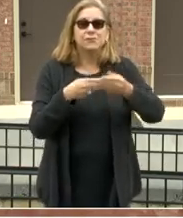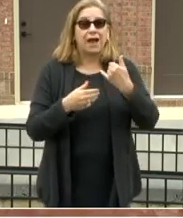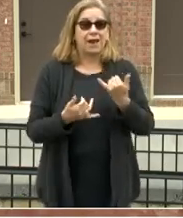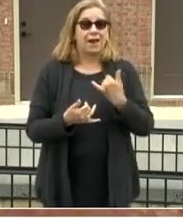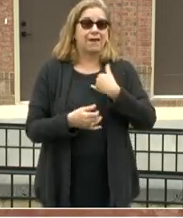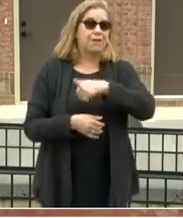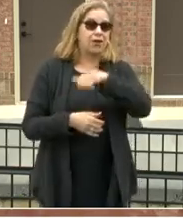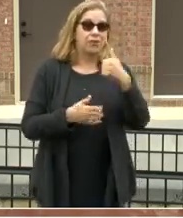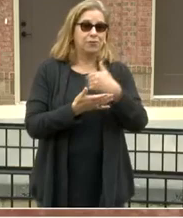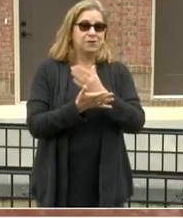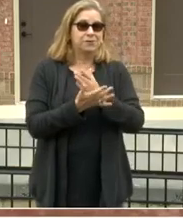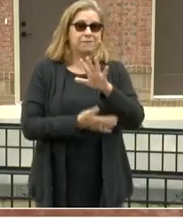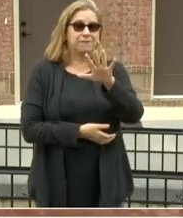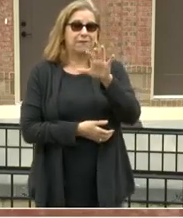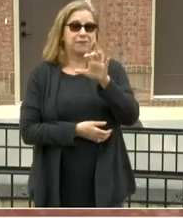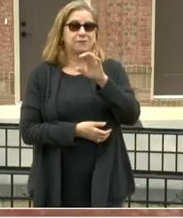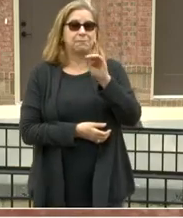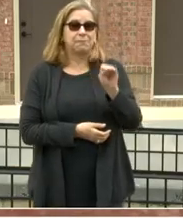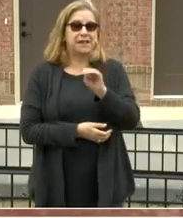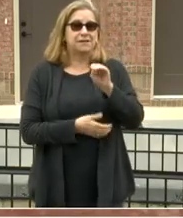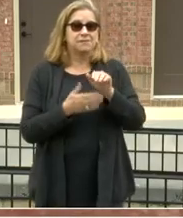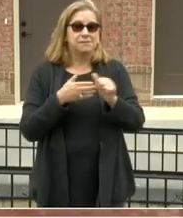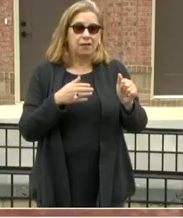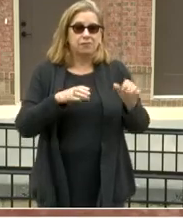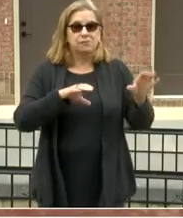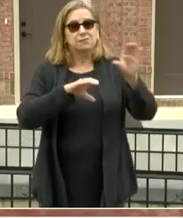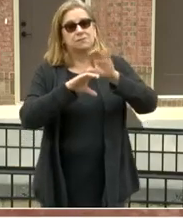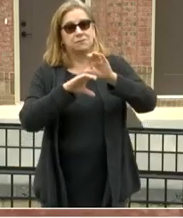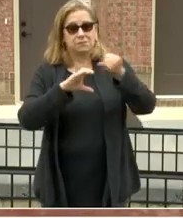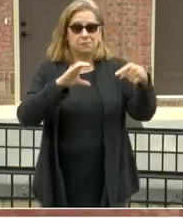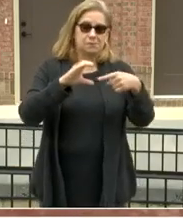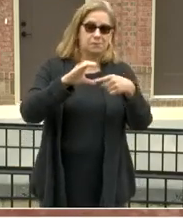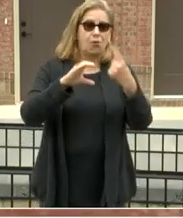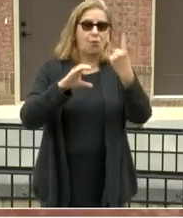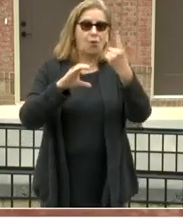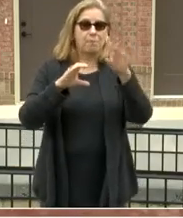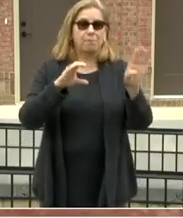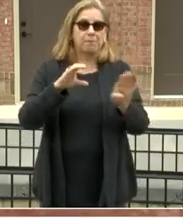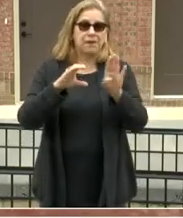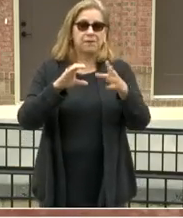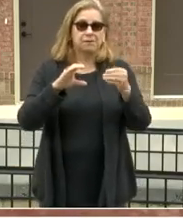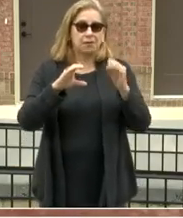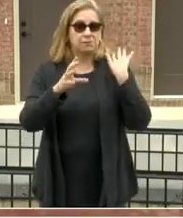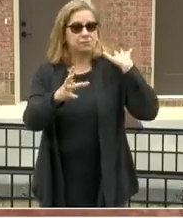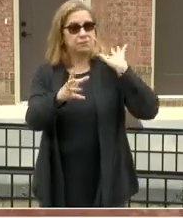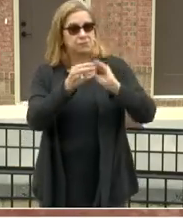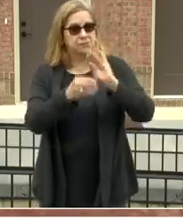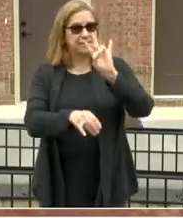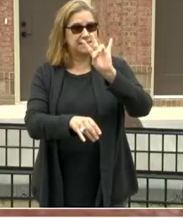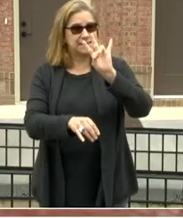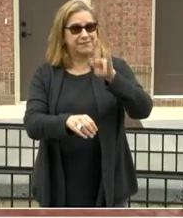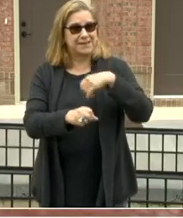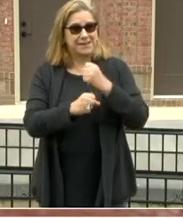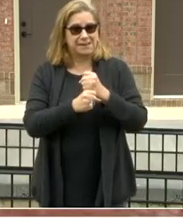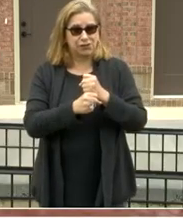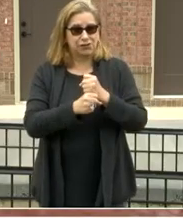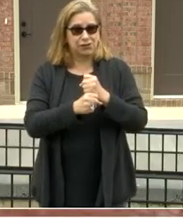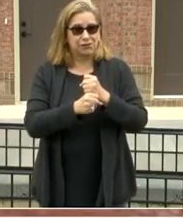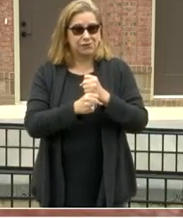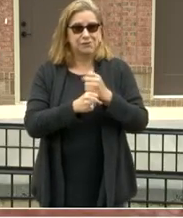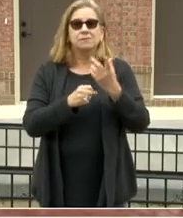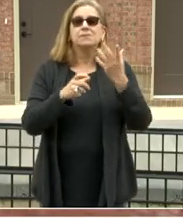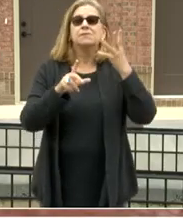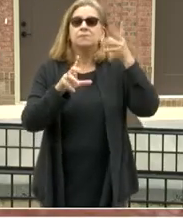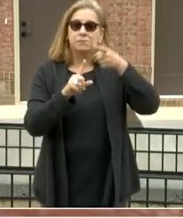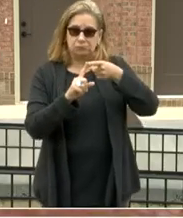$1 billion we've invested in the last 7 years on building and preserving affordable housing in